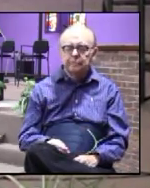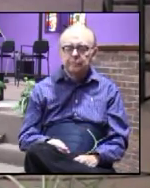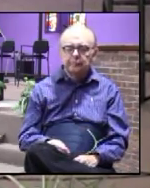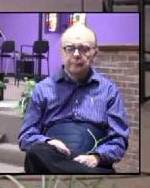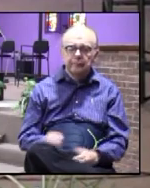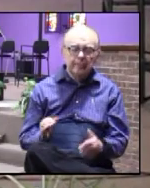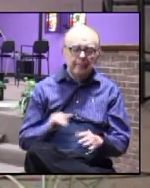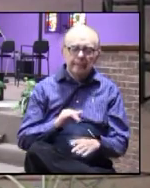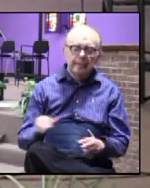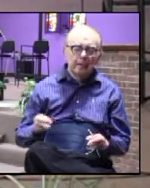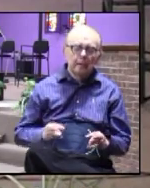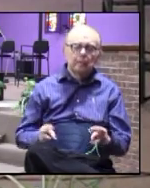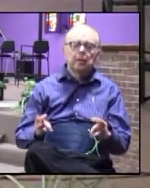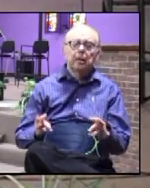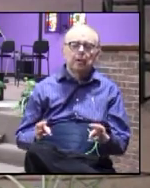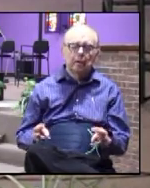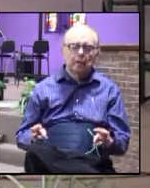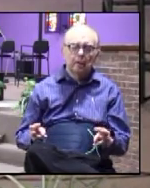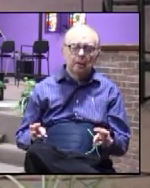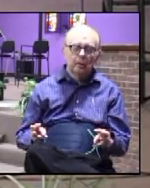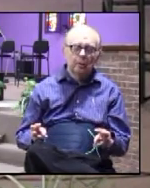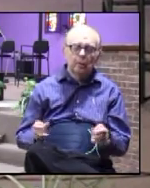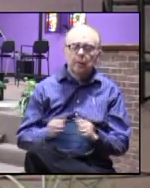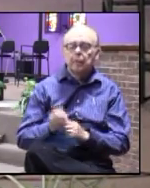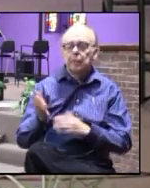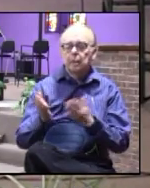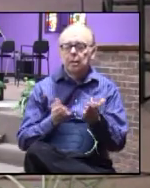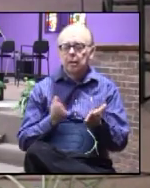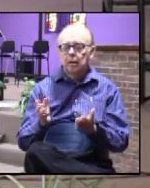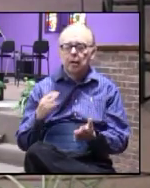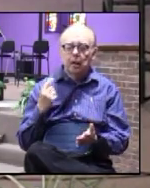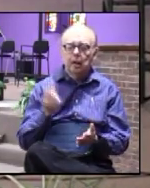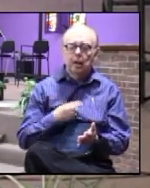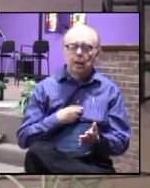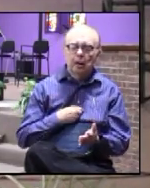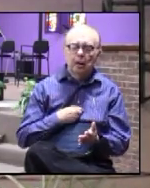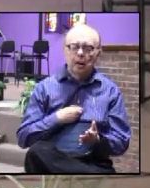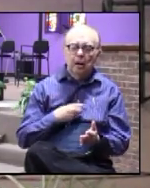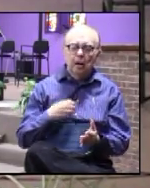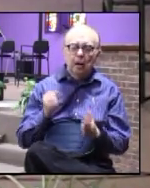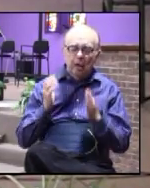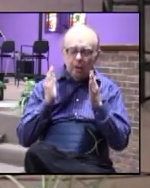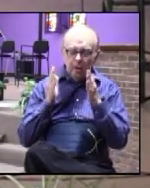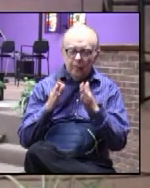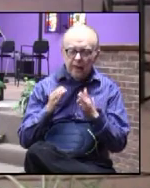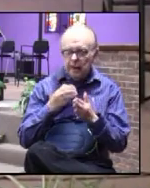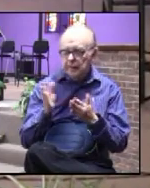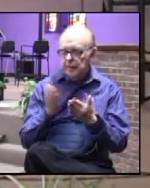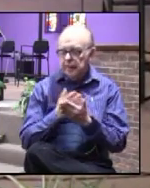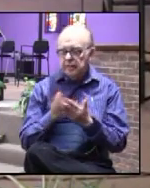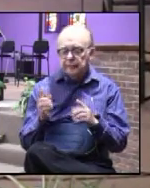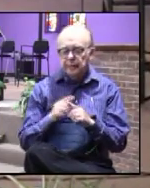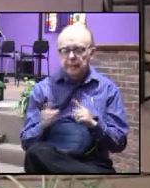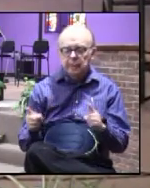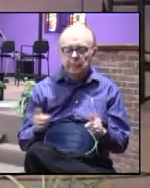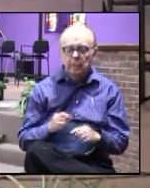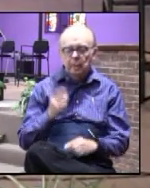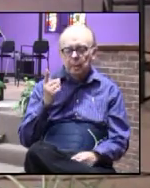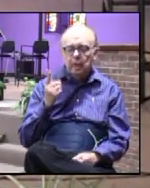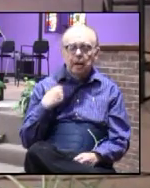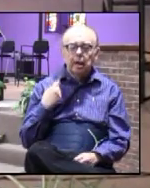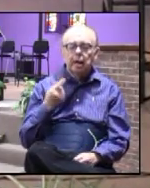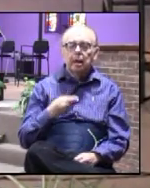That's the same way it is in serving. We got to take our focus off of everything else and understand, let's